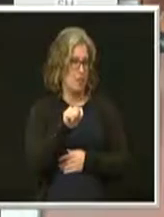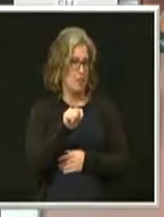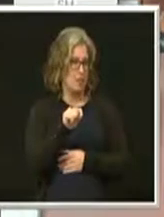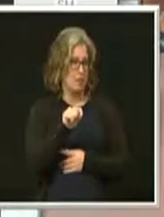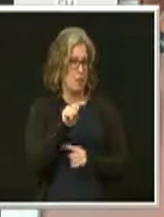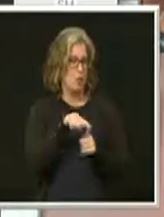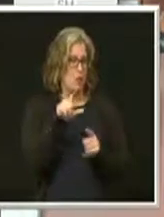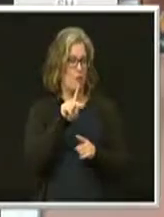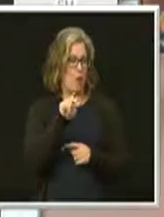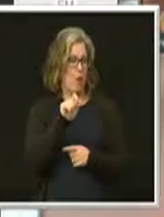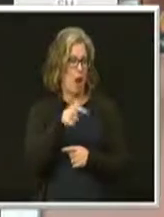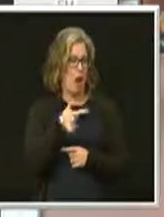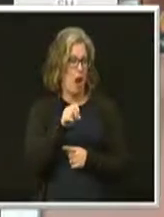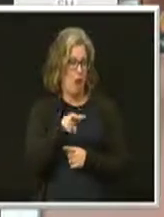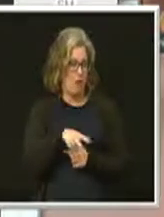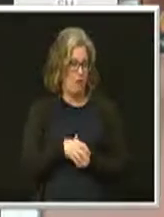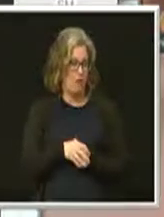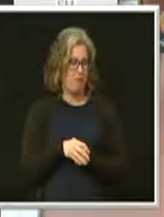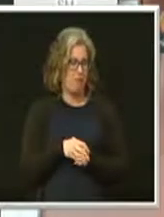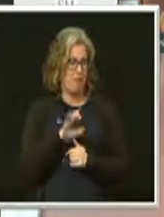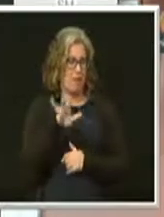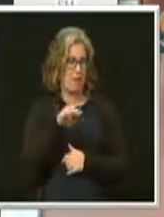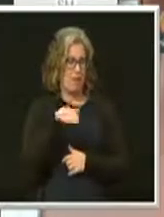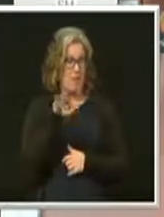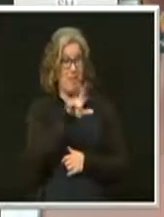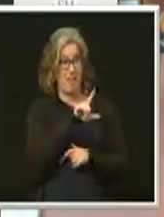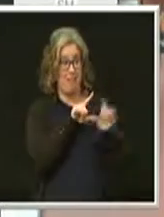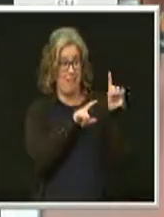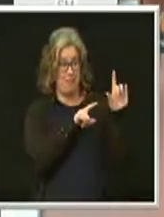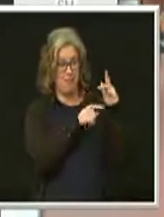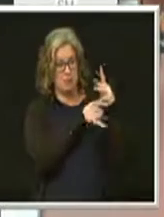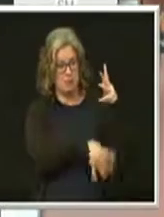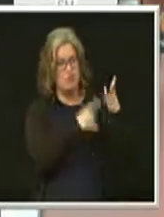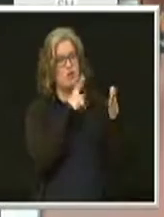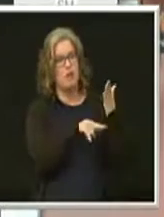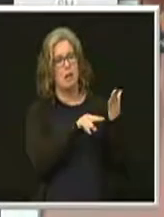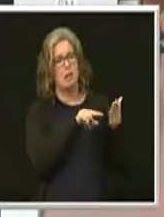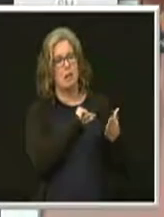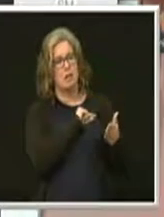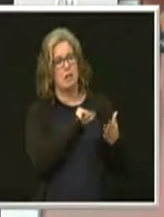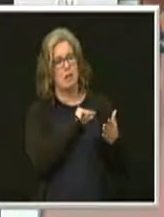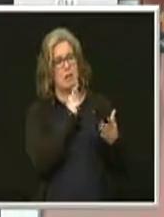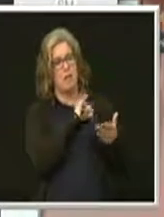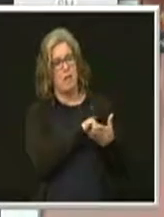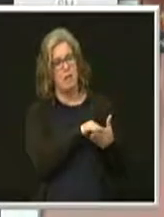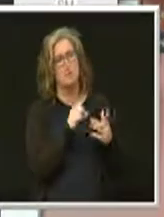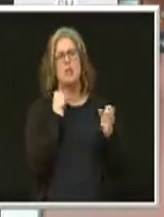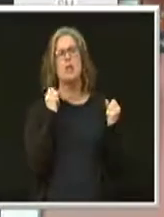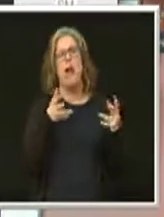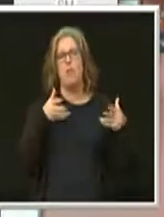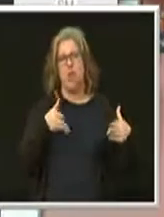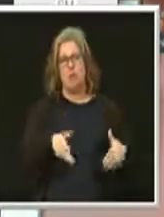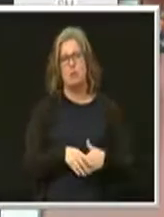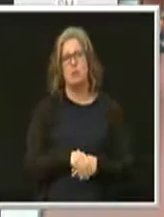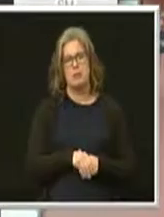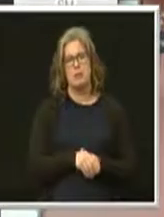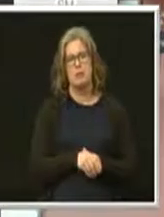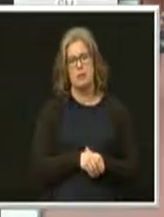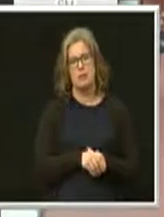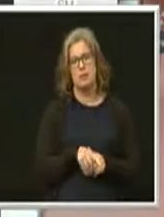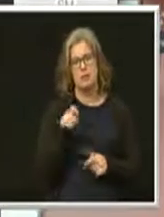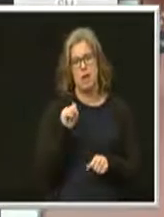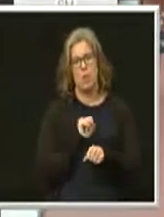can go to louisvilleky.gov, click on the top left, and check the eligibility out for that. So there's a lot of ways that